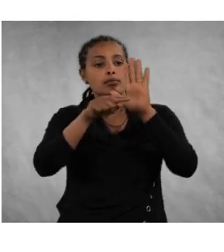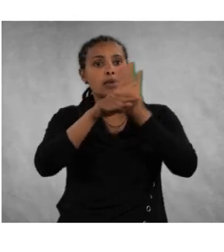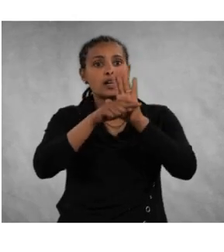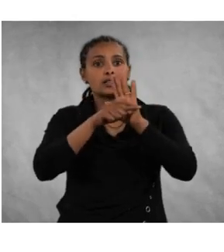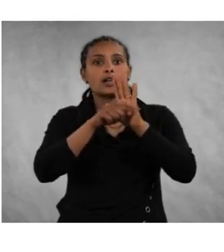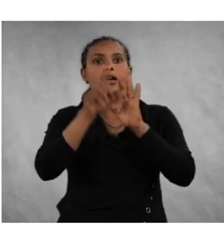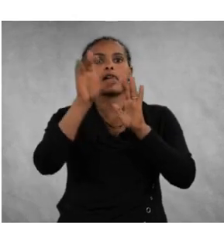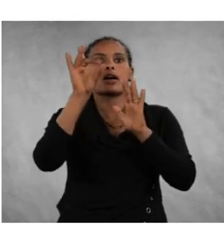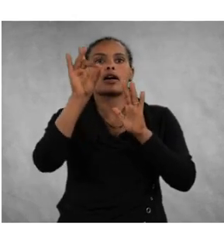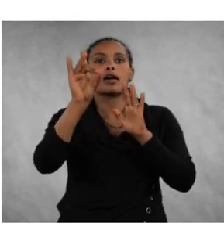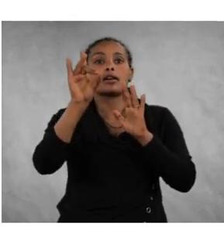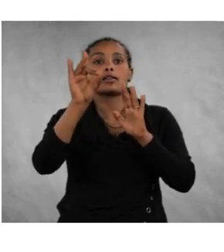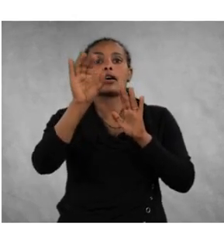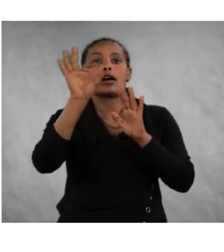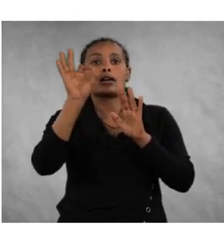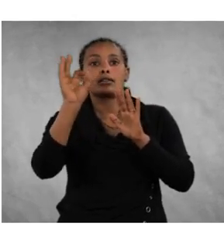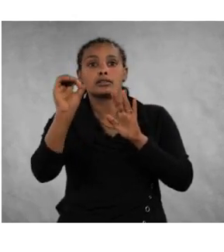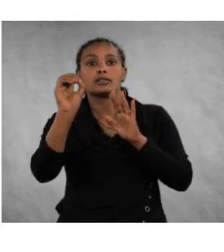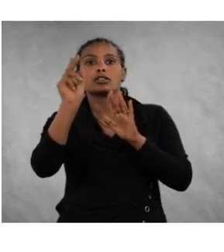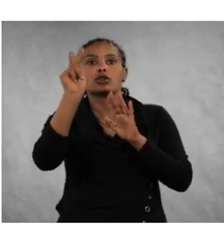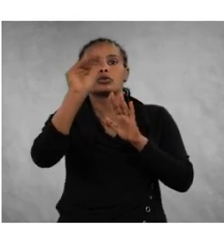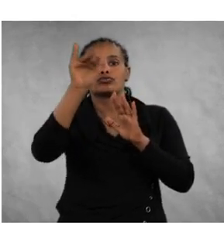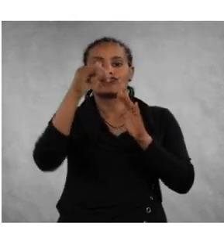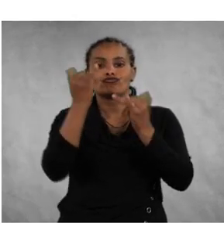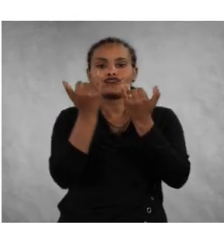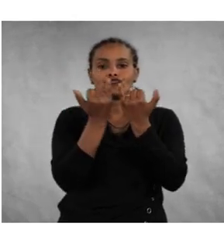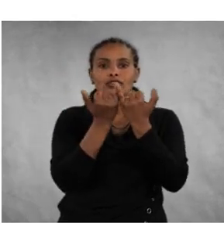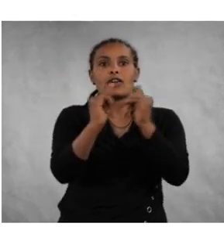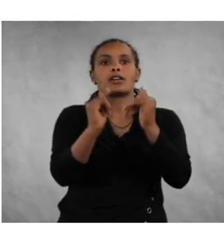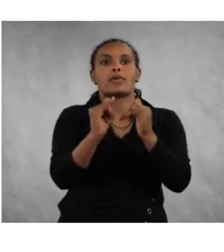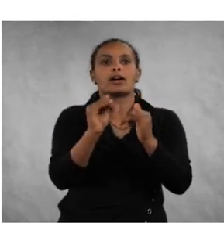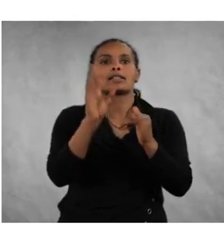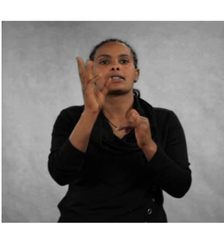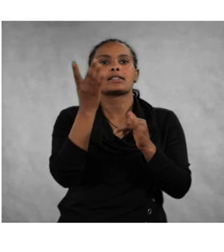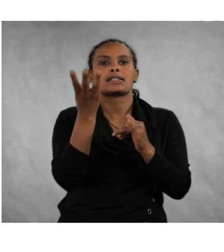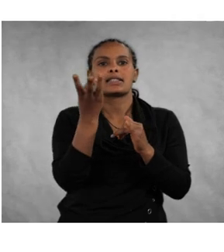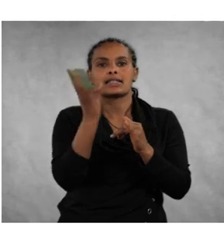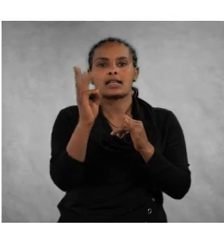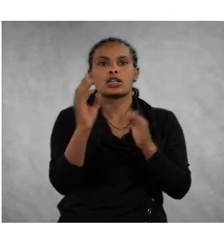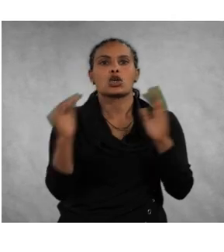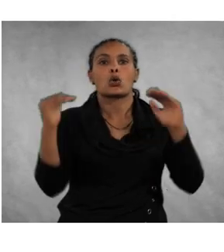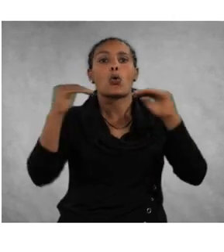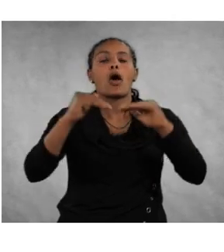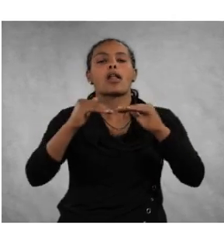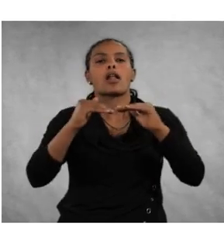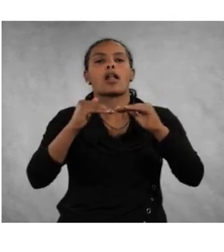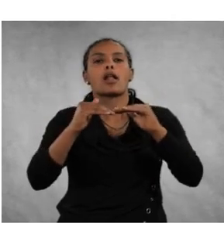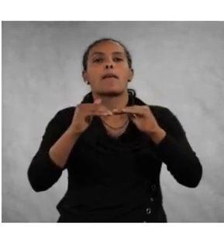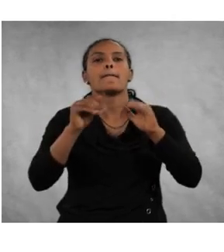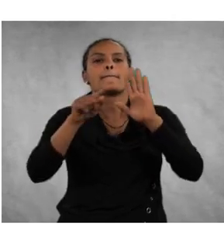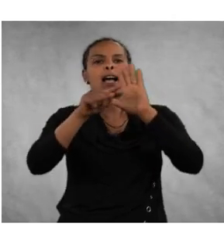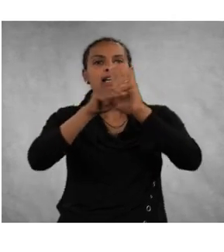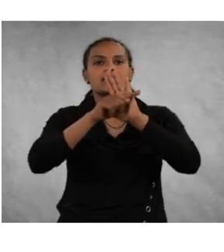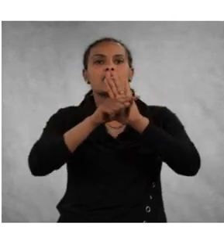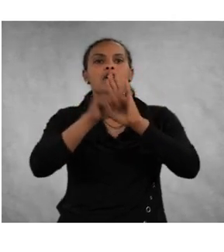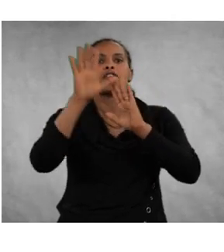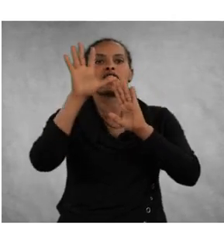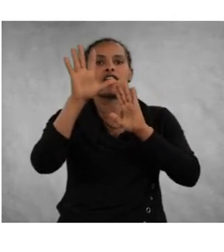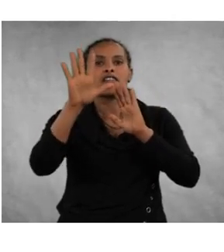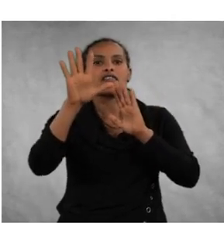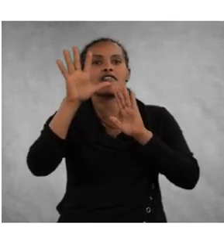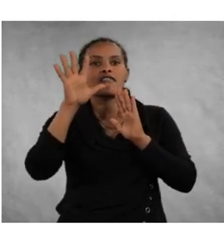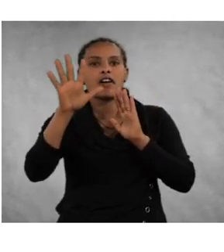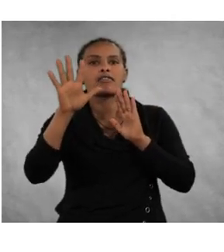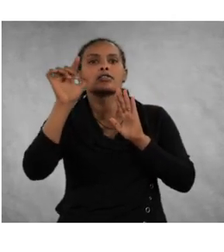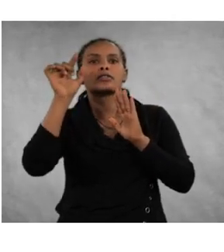minus 890 divided by 16 equal minus